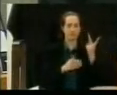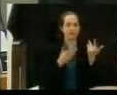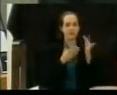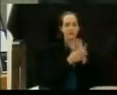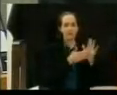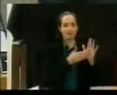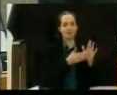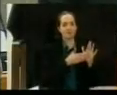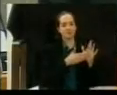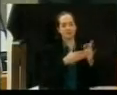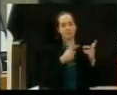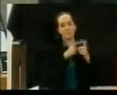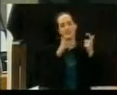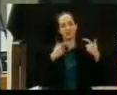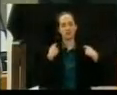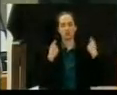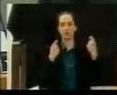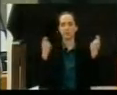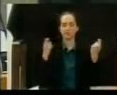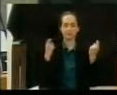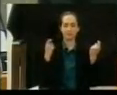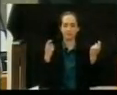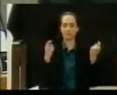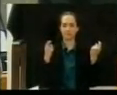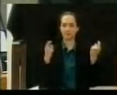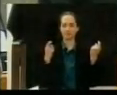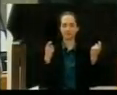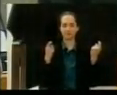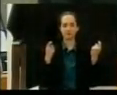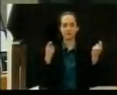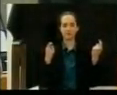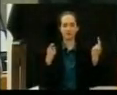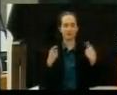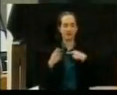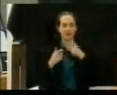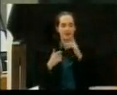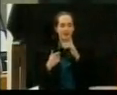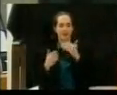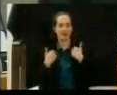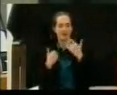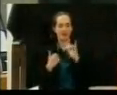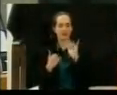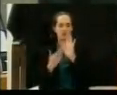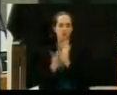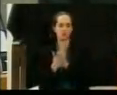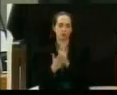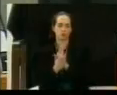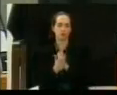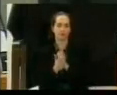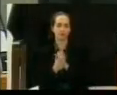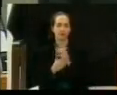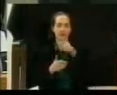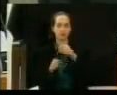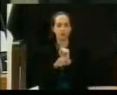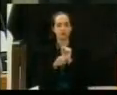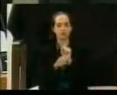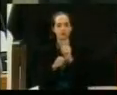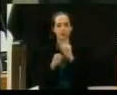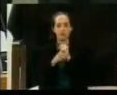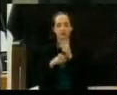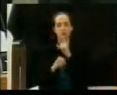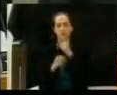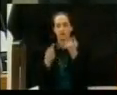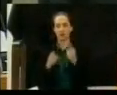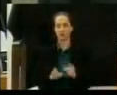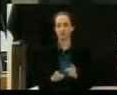big, nice gym, and certainly we just don't have that at Adrian Burnett, but certainly we've got to get to work and make sure we get these things done. So,